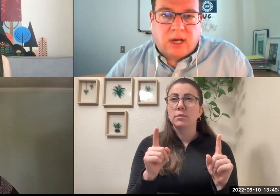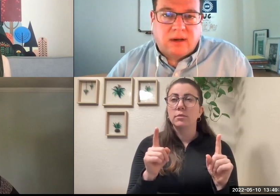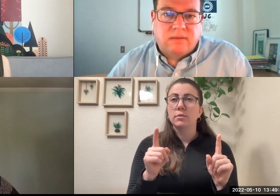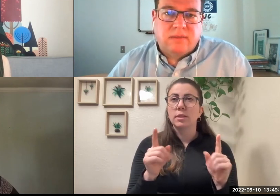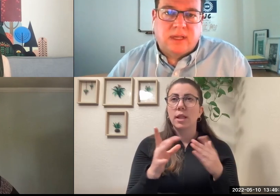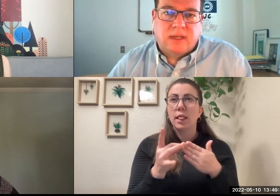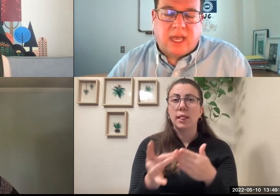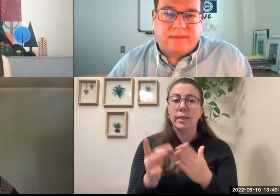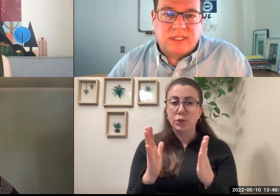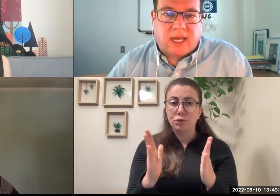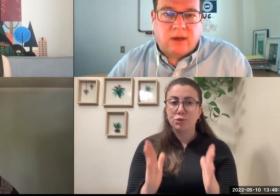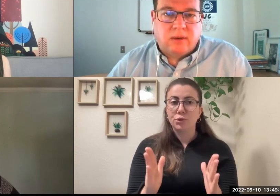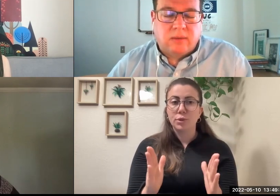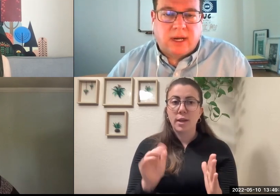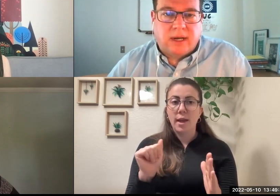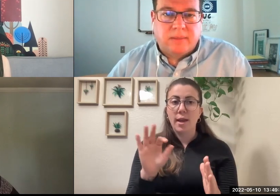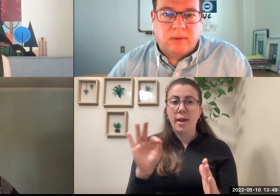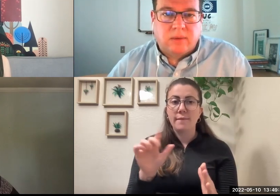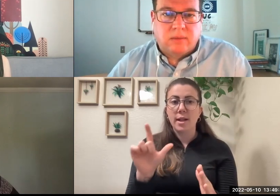leader of the AFL-CIO,